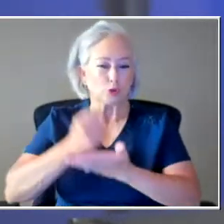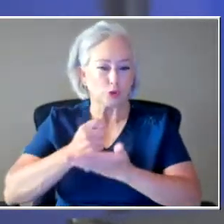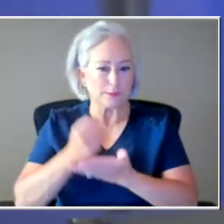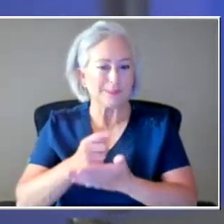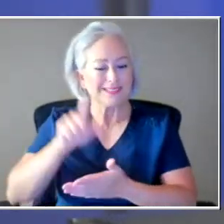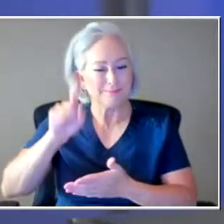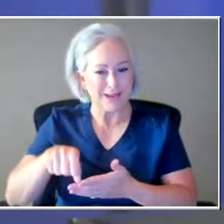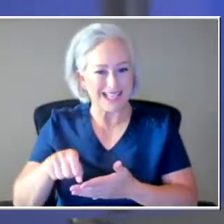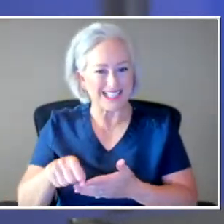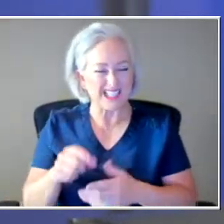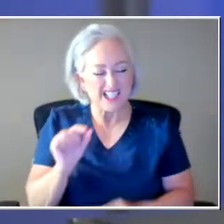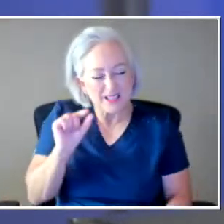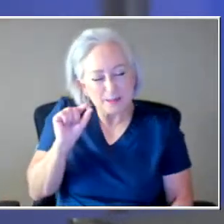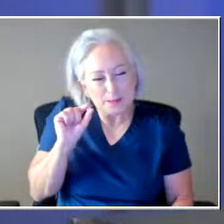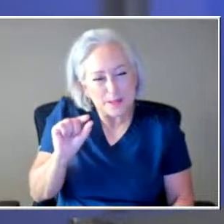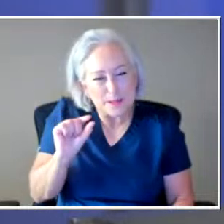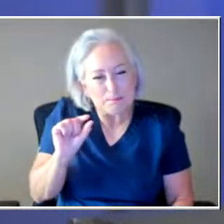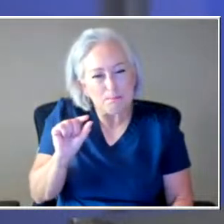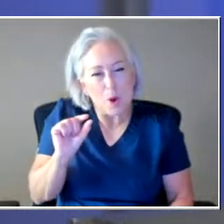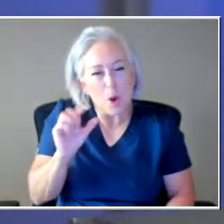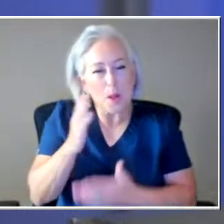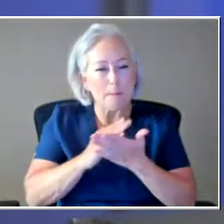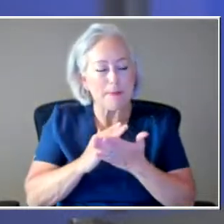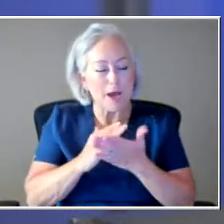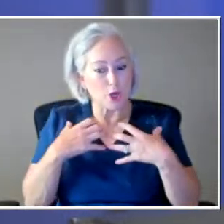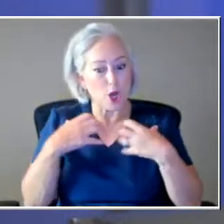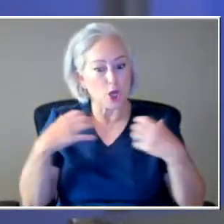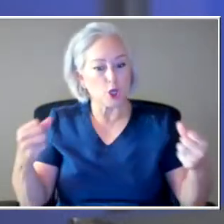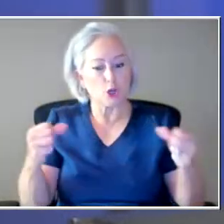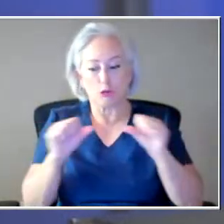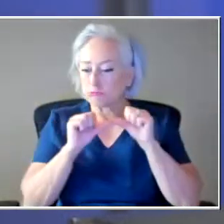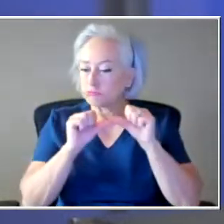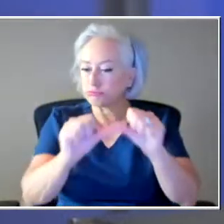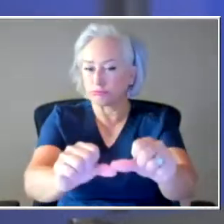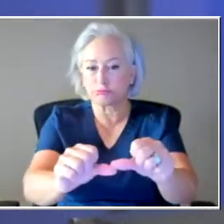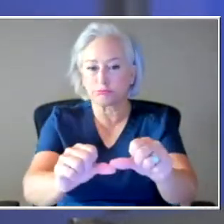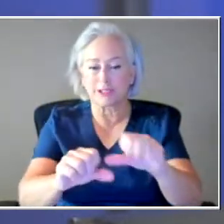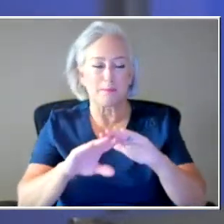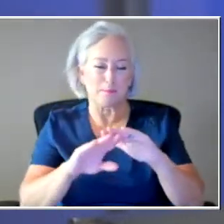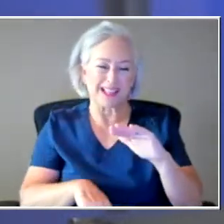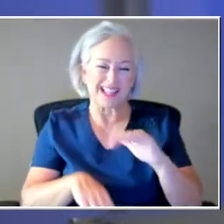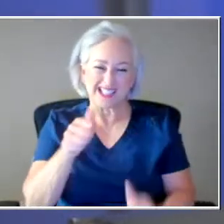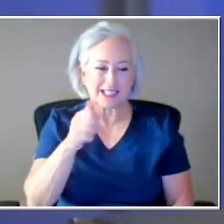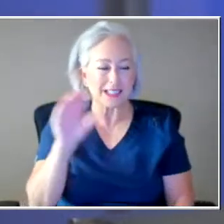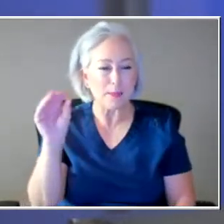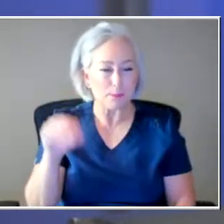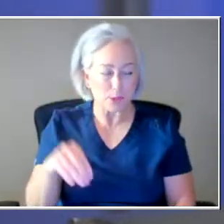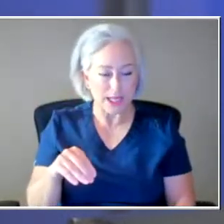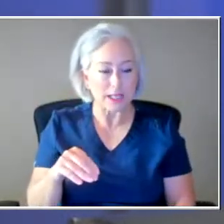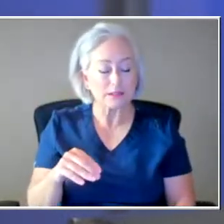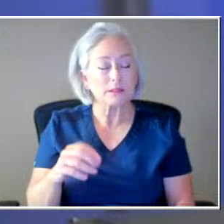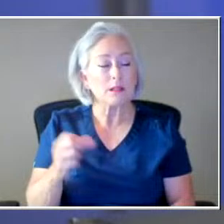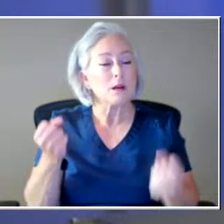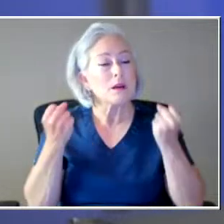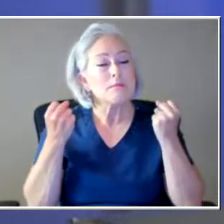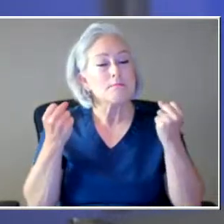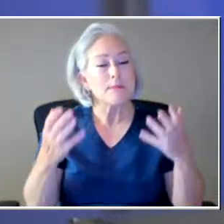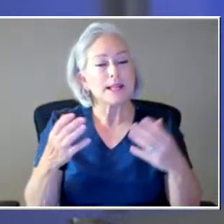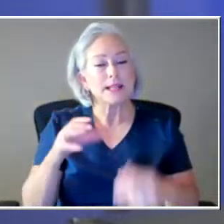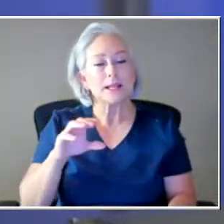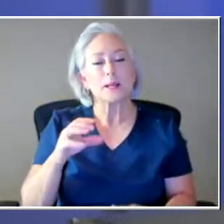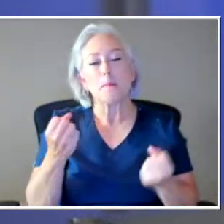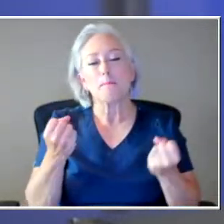small fraction that is cured, less than 10%, but the bulk of myeloma patients with our current therapies will